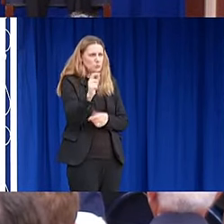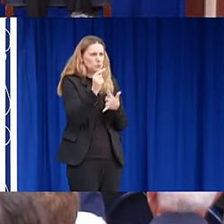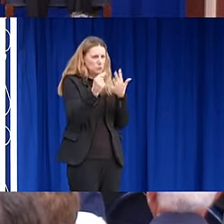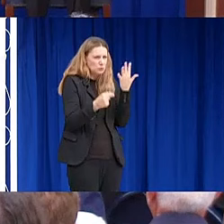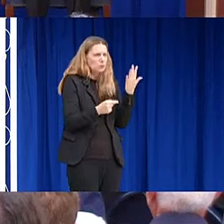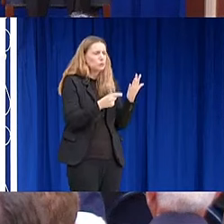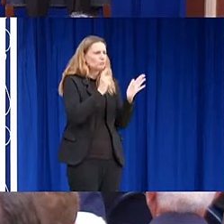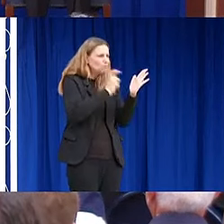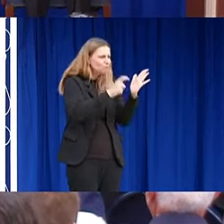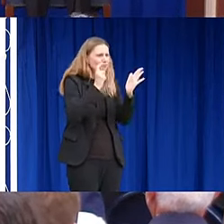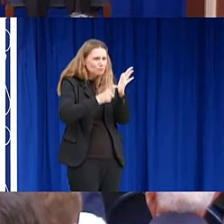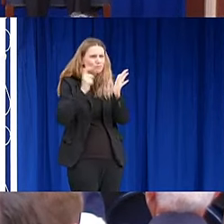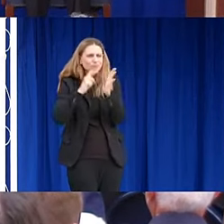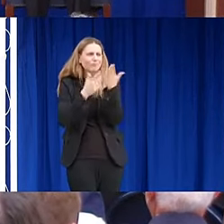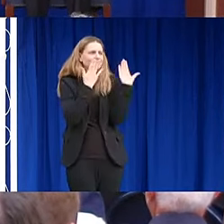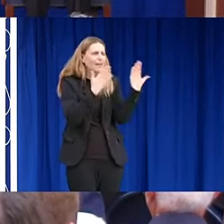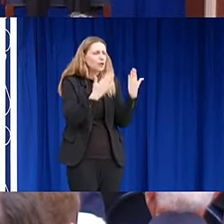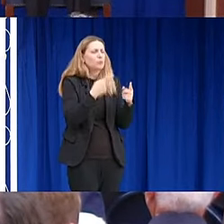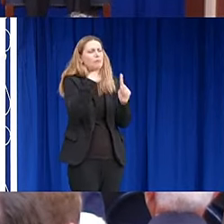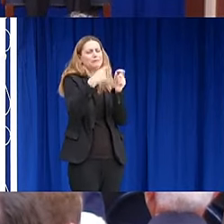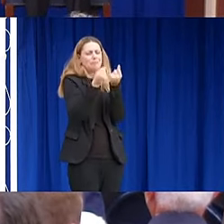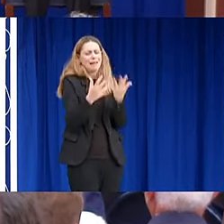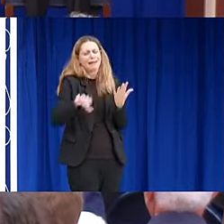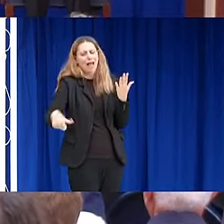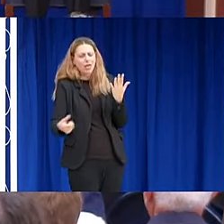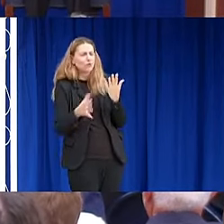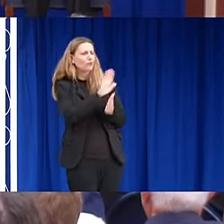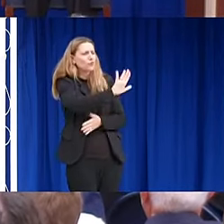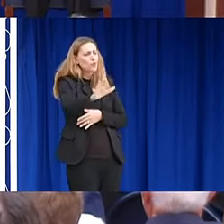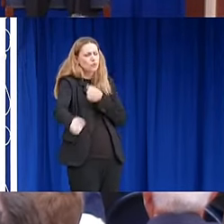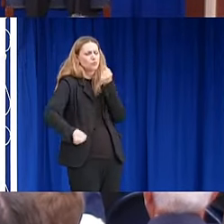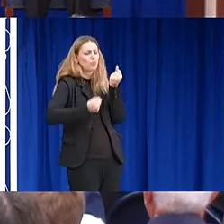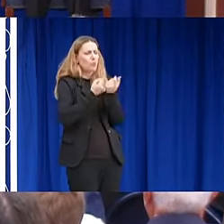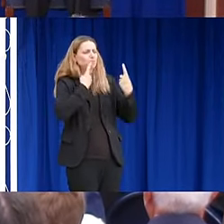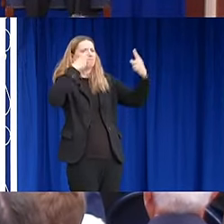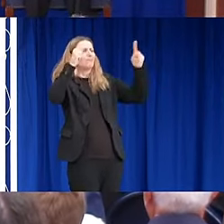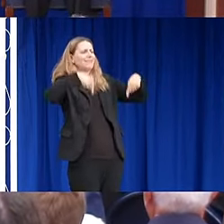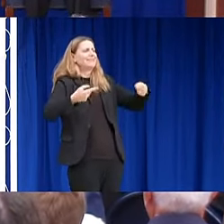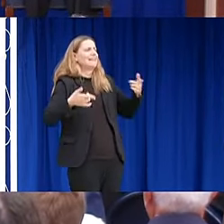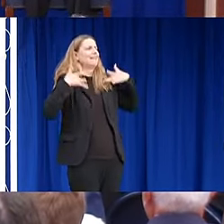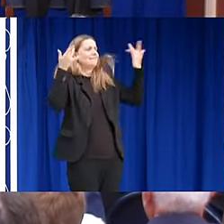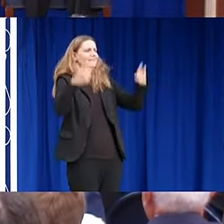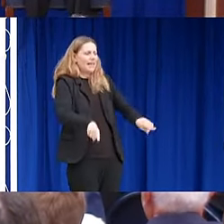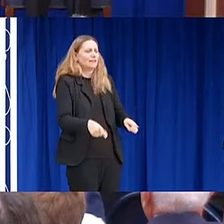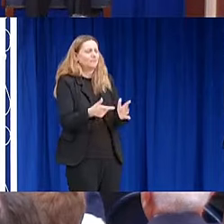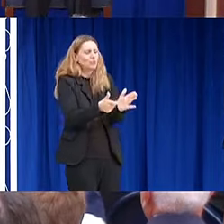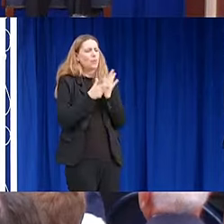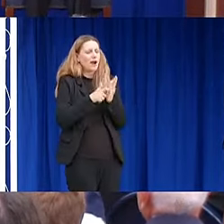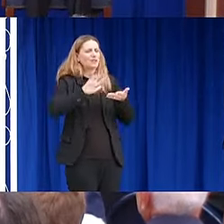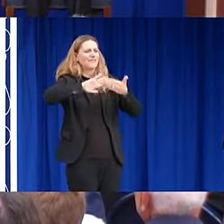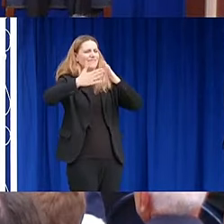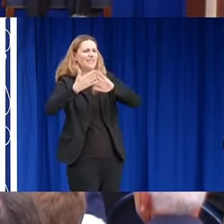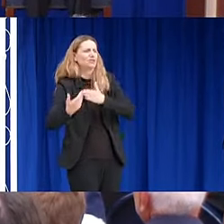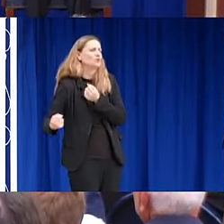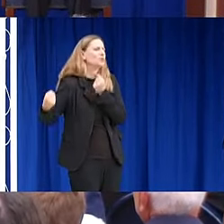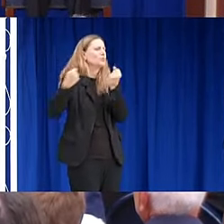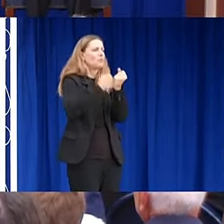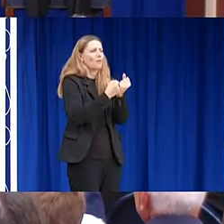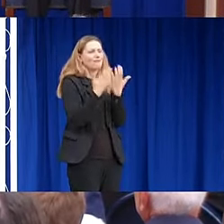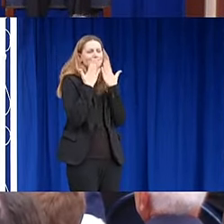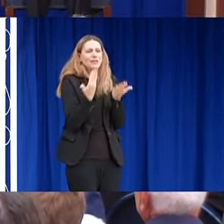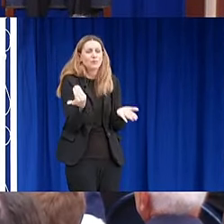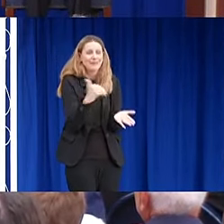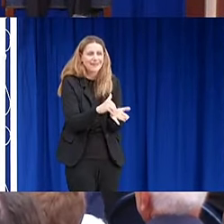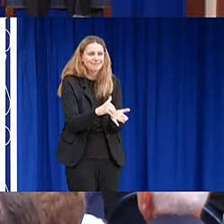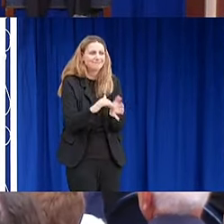others for all their support in making today's event great. It really takes a village. Thank you for everyone who has supported. Thank you